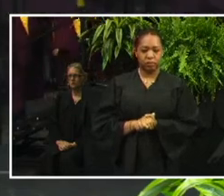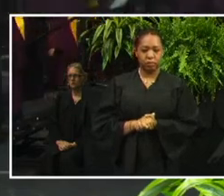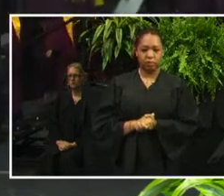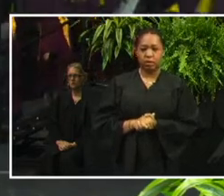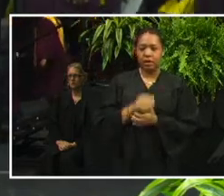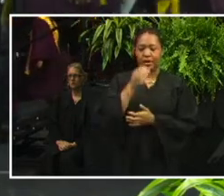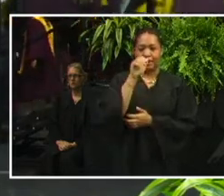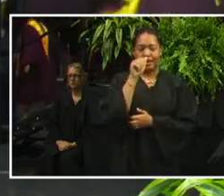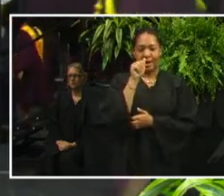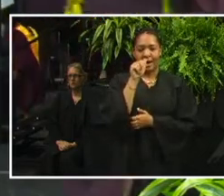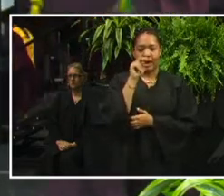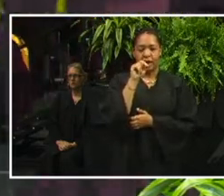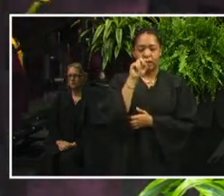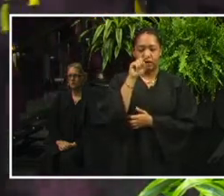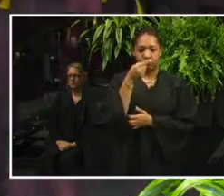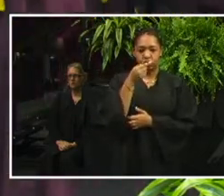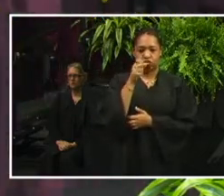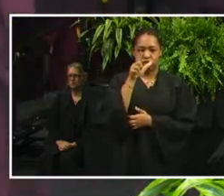Angel Chen.